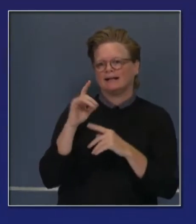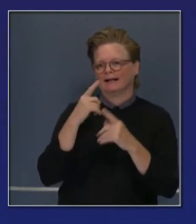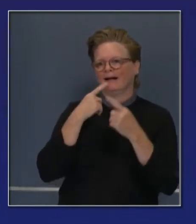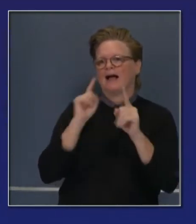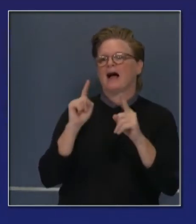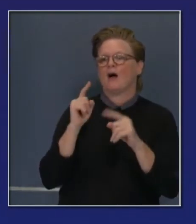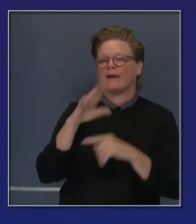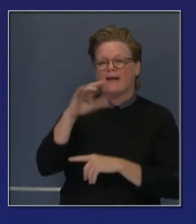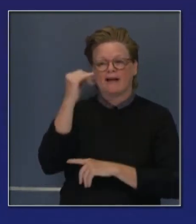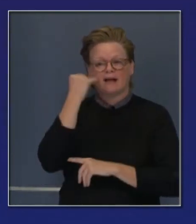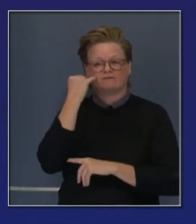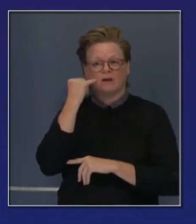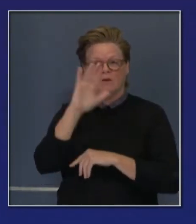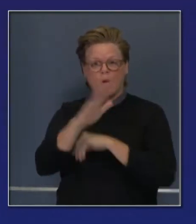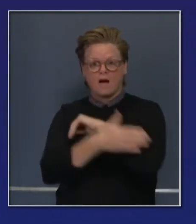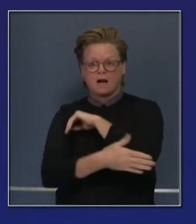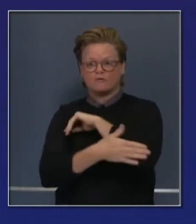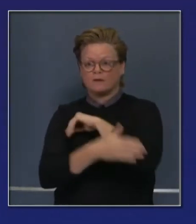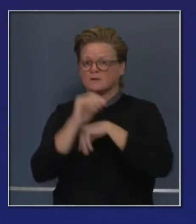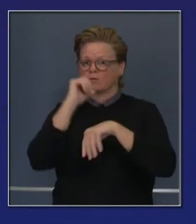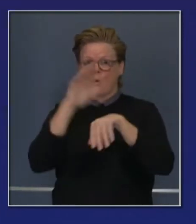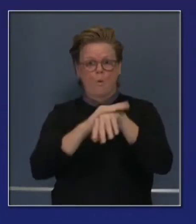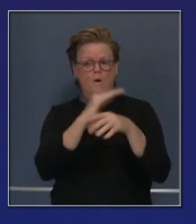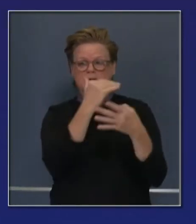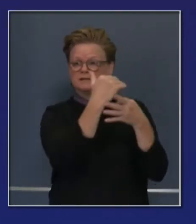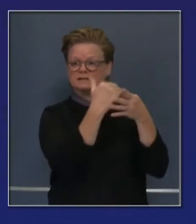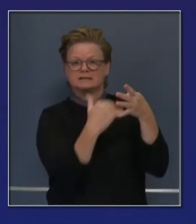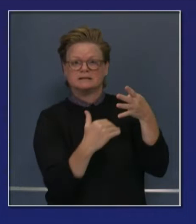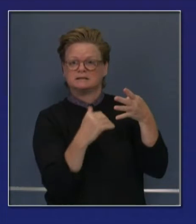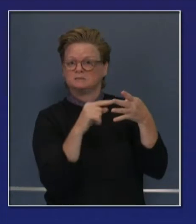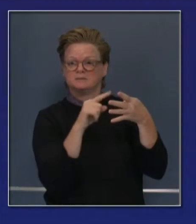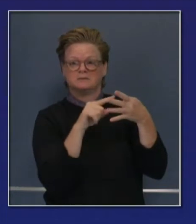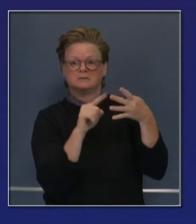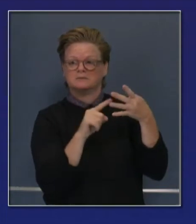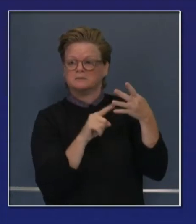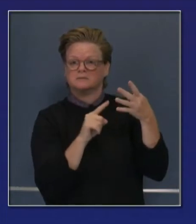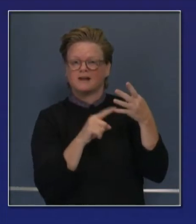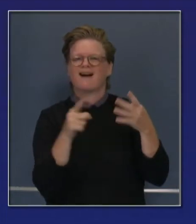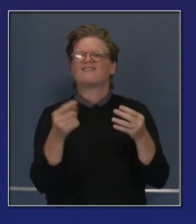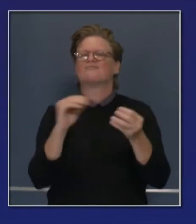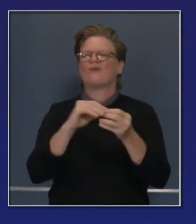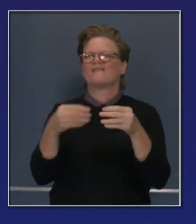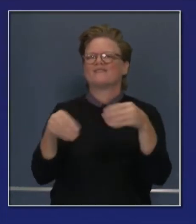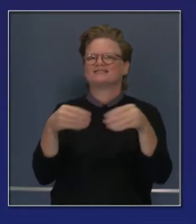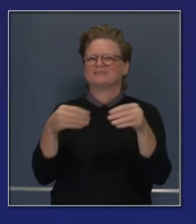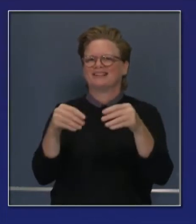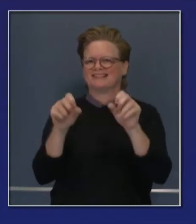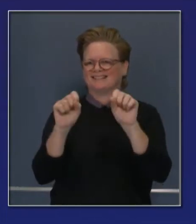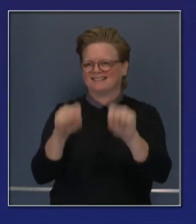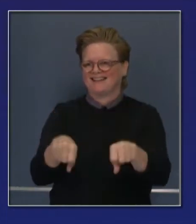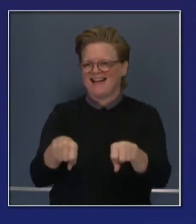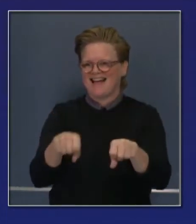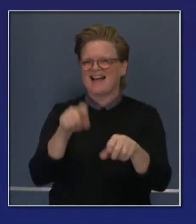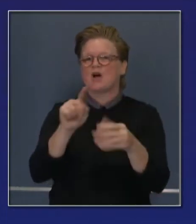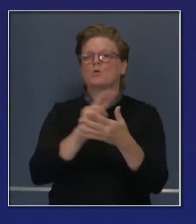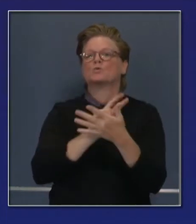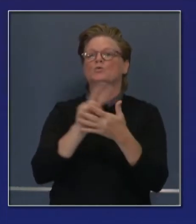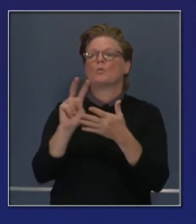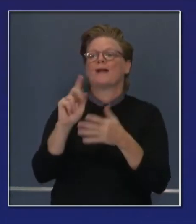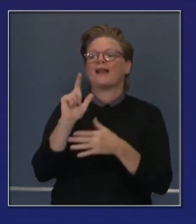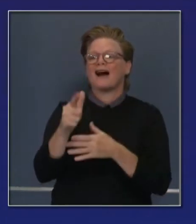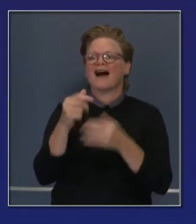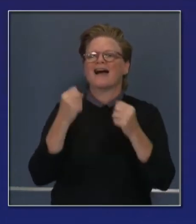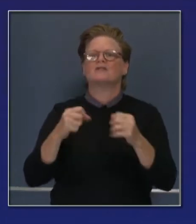the purple tier, the widespread tier 1, that they could 2 weeks later begin to have the conversation